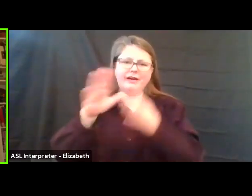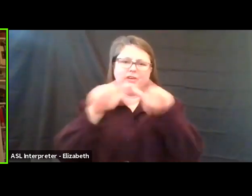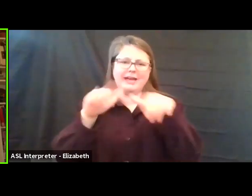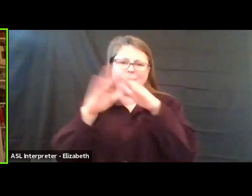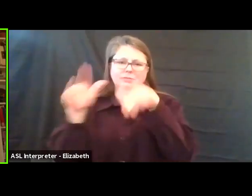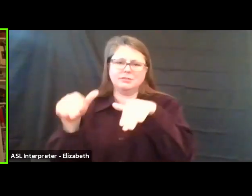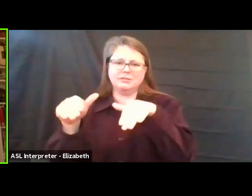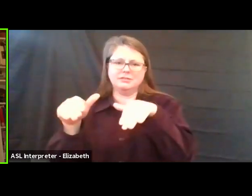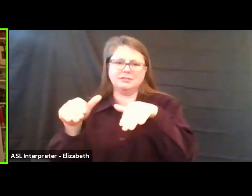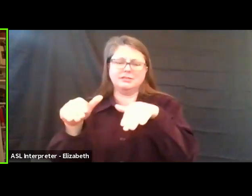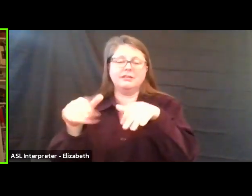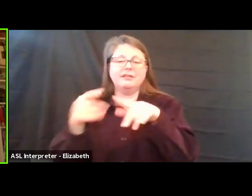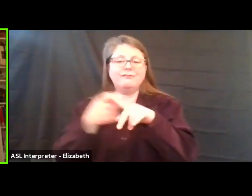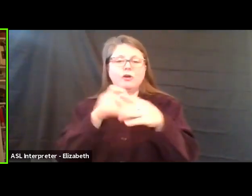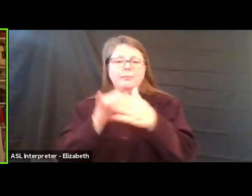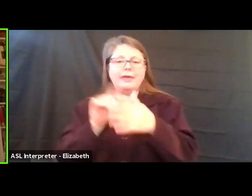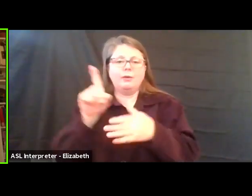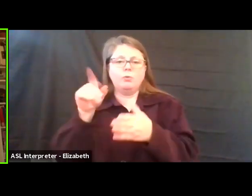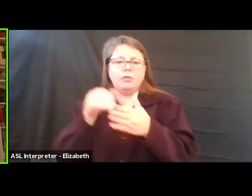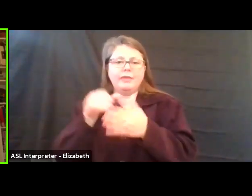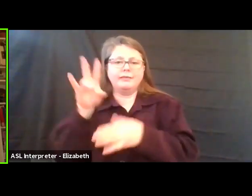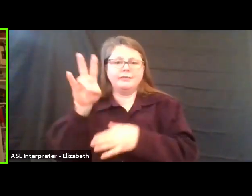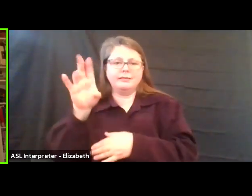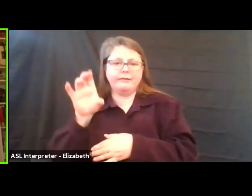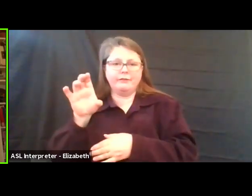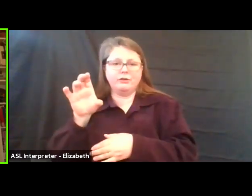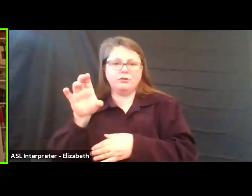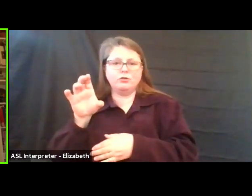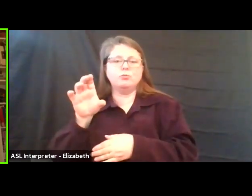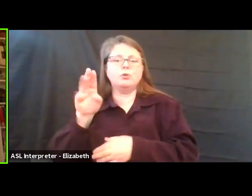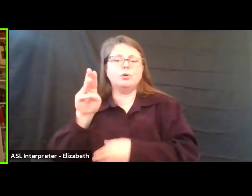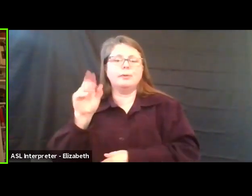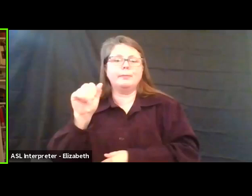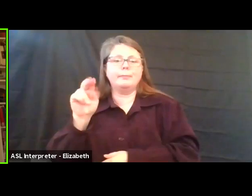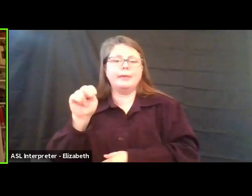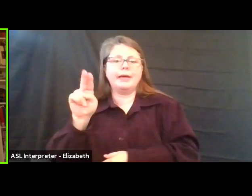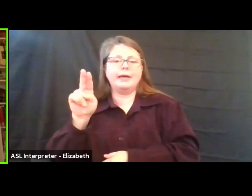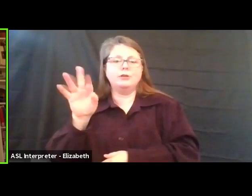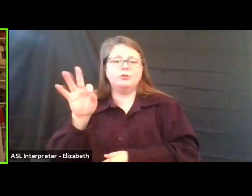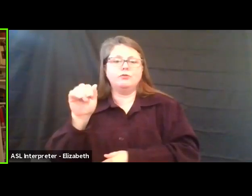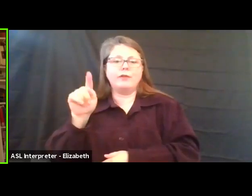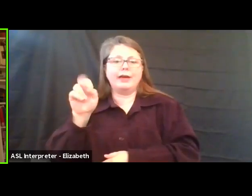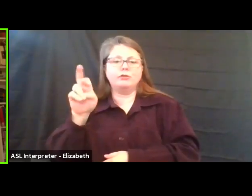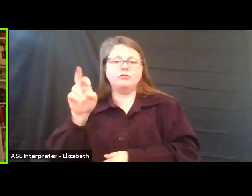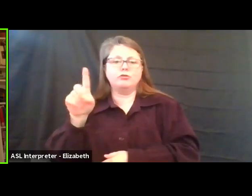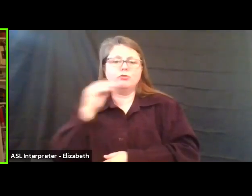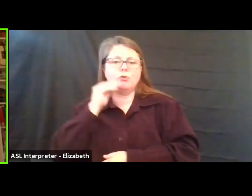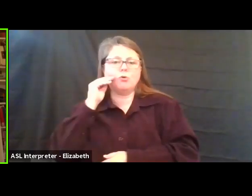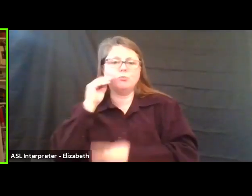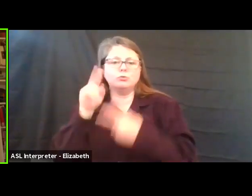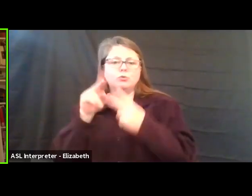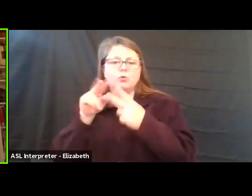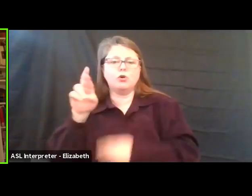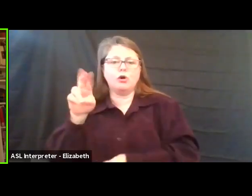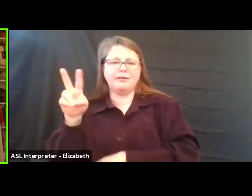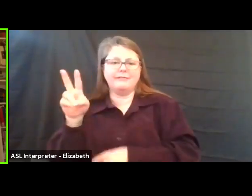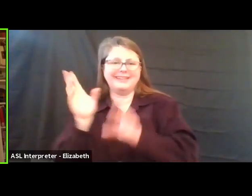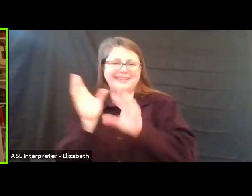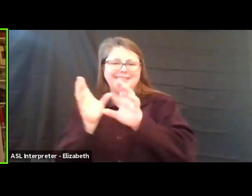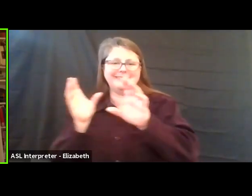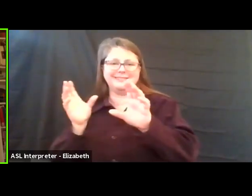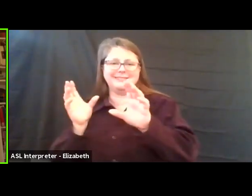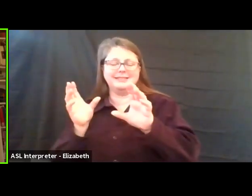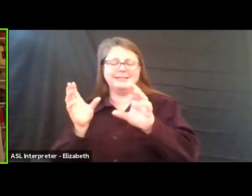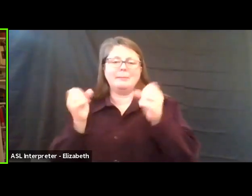were manufactured homes or RVs. Many of us are now without homes, and thousands more of us are grieving for our friends